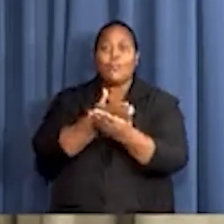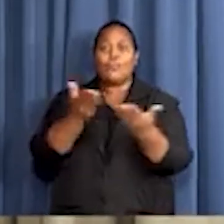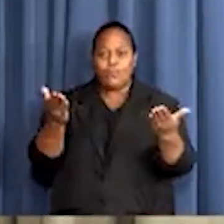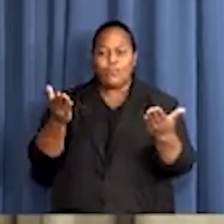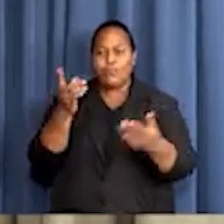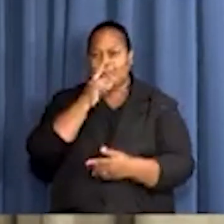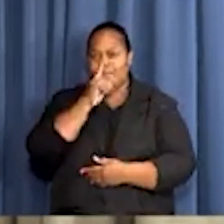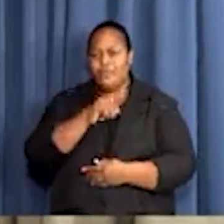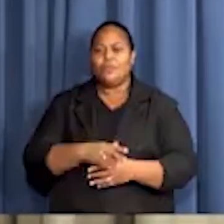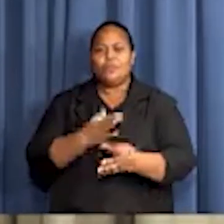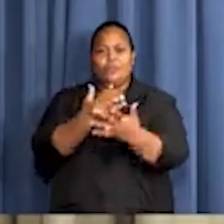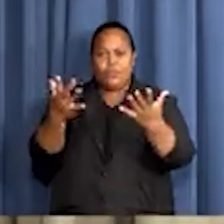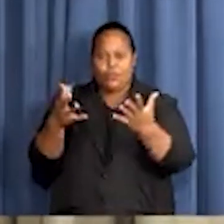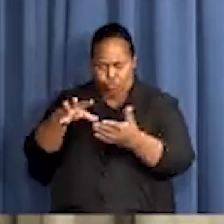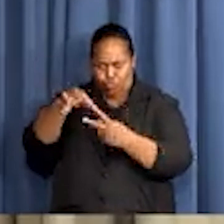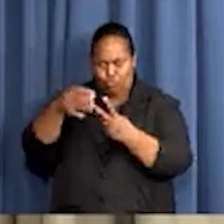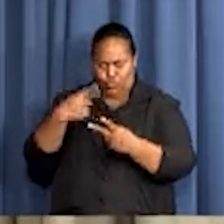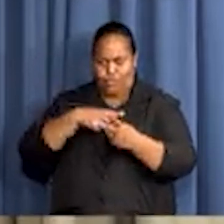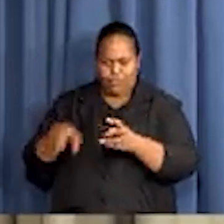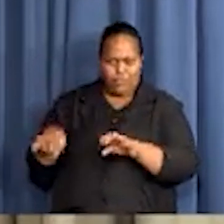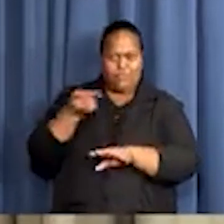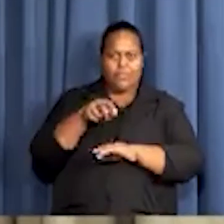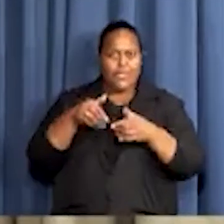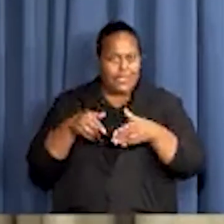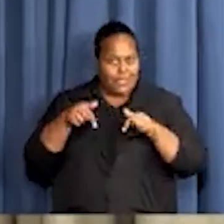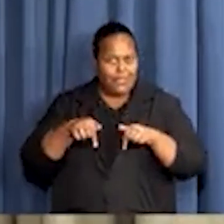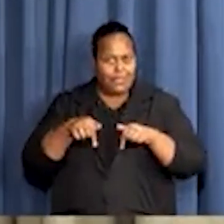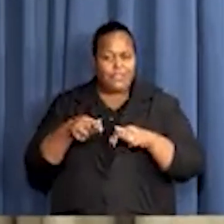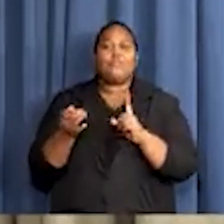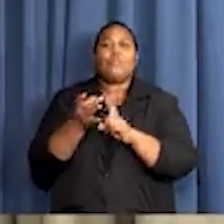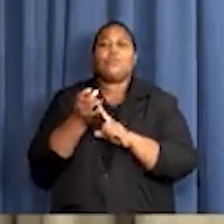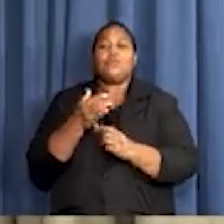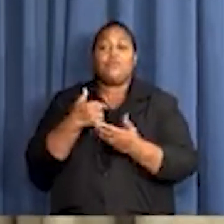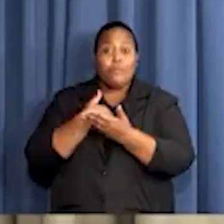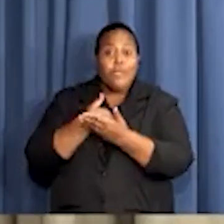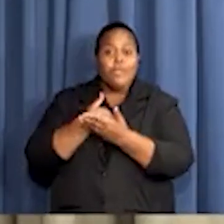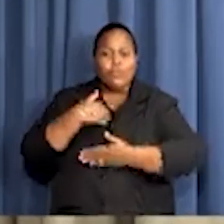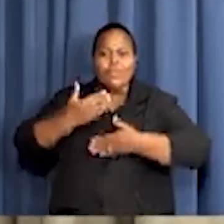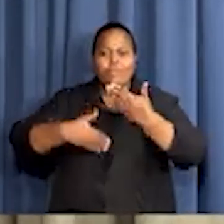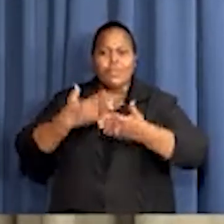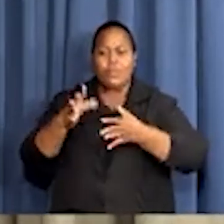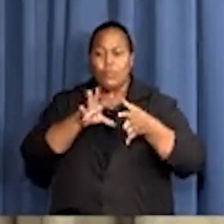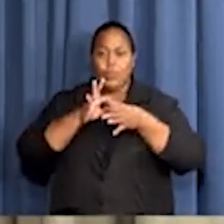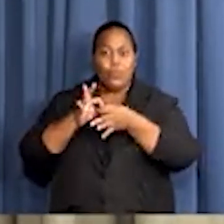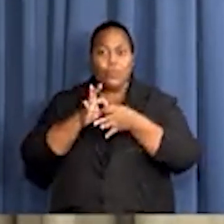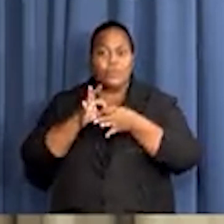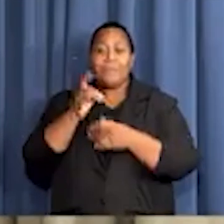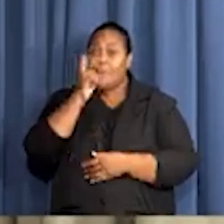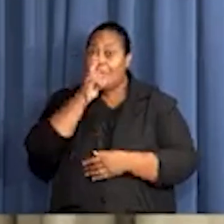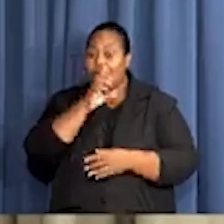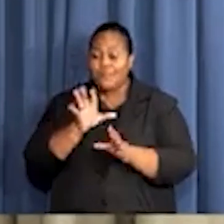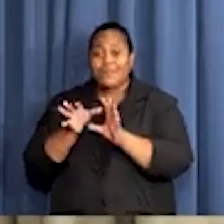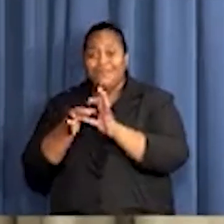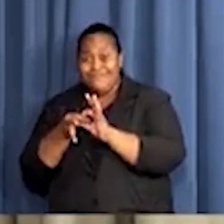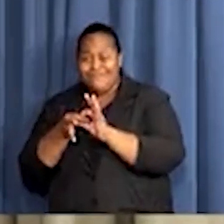the people who put us here. It's important for me to explain that the coalition, the People's Alliance, the